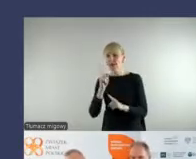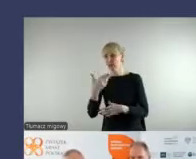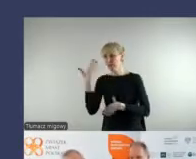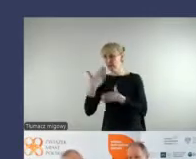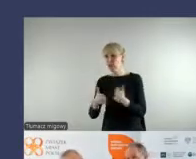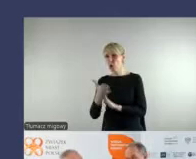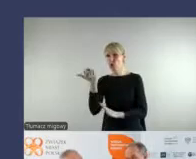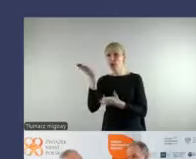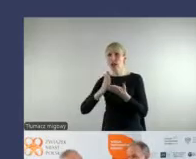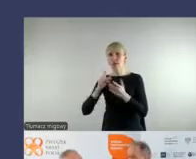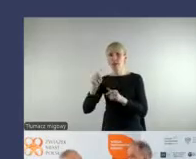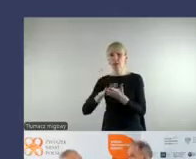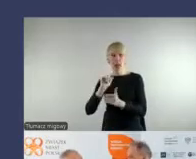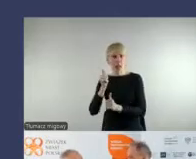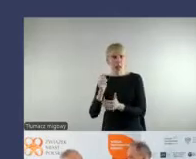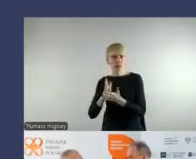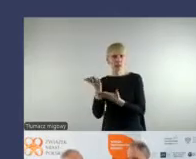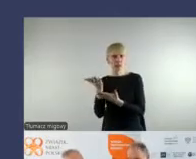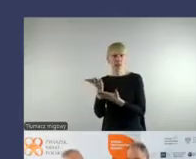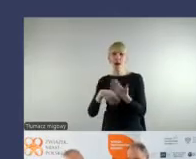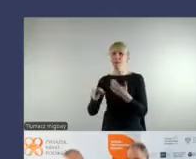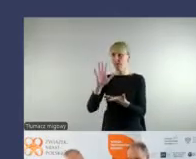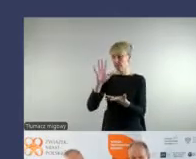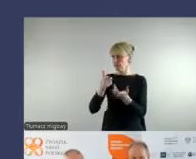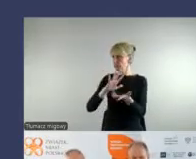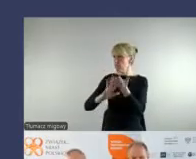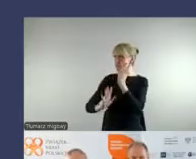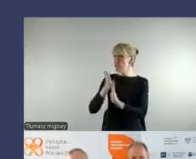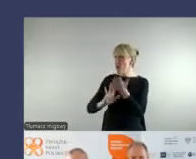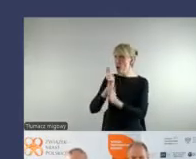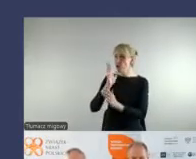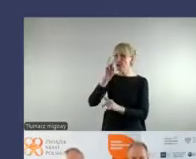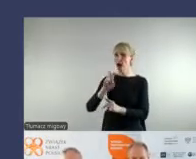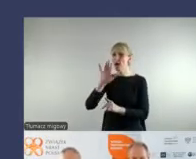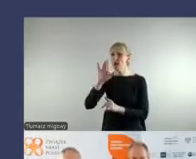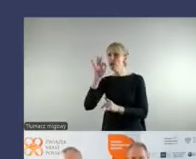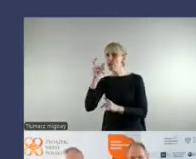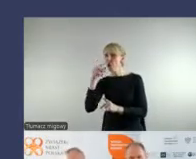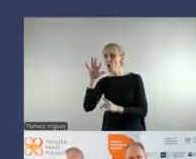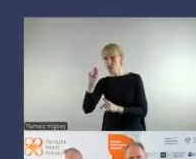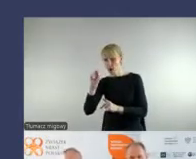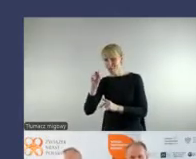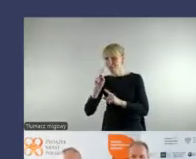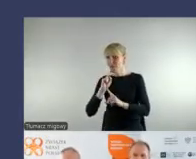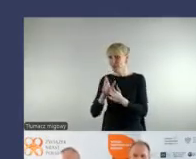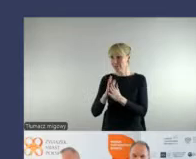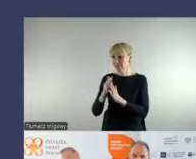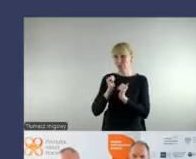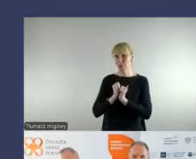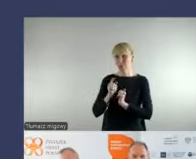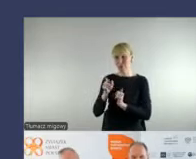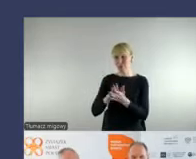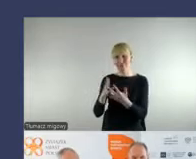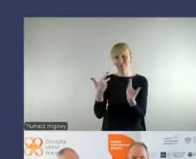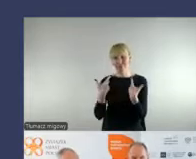pandemic, weather situations, to the elements of hybrid conflict, which becomes a part of our reality.